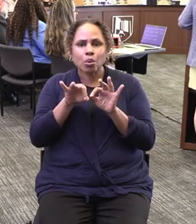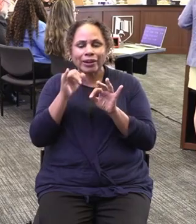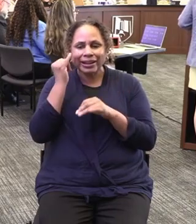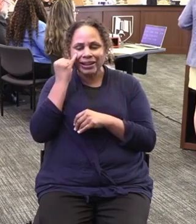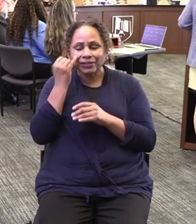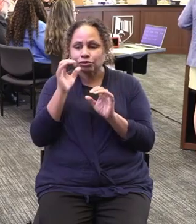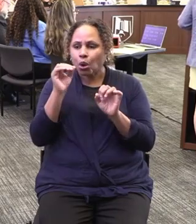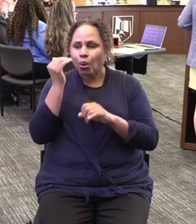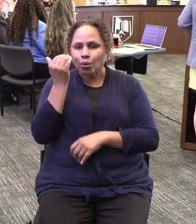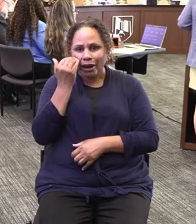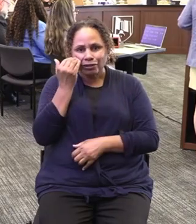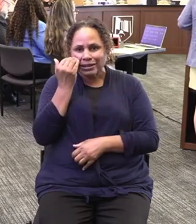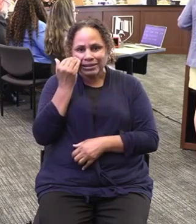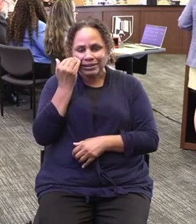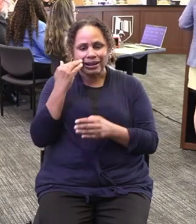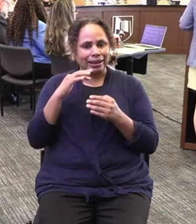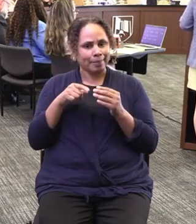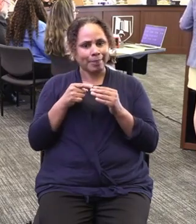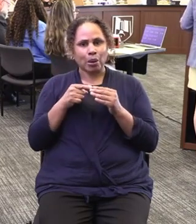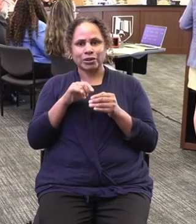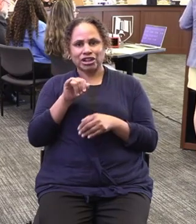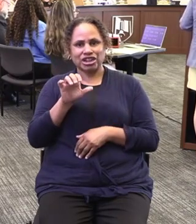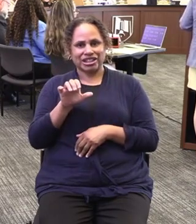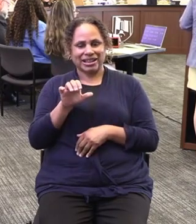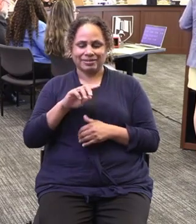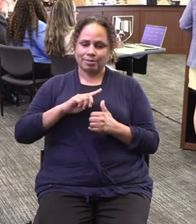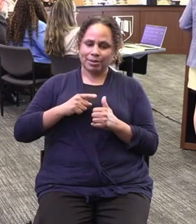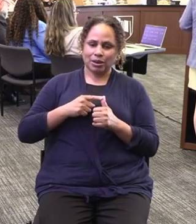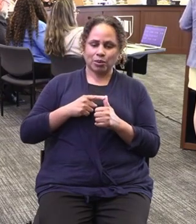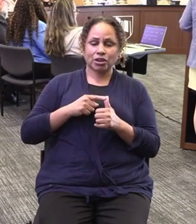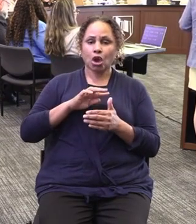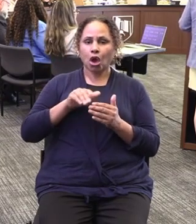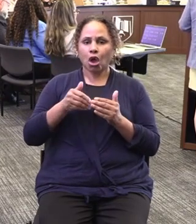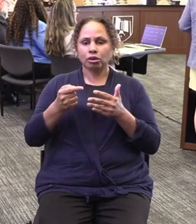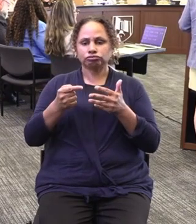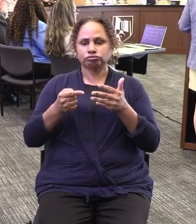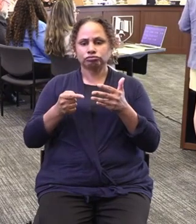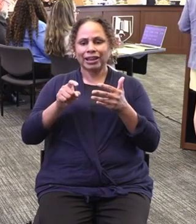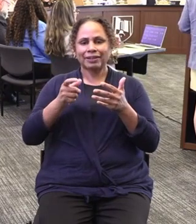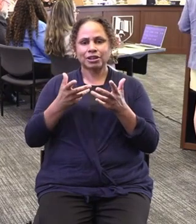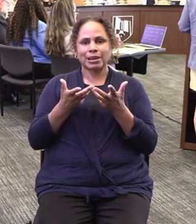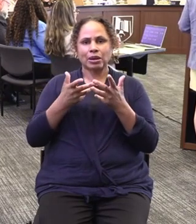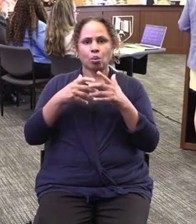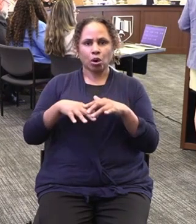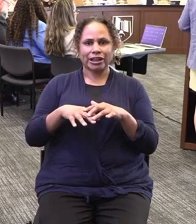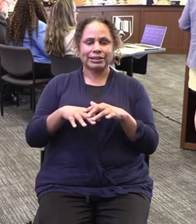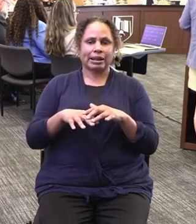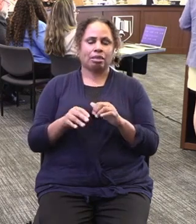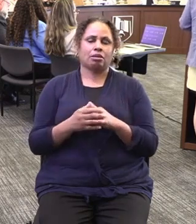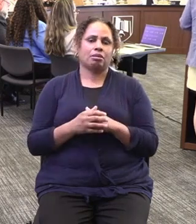awareness about us to begin with. All of these have to be working together.